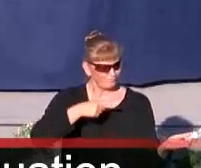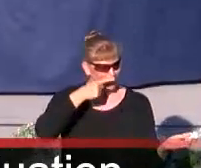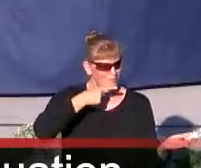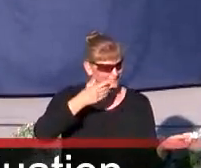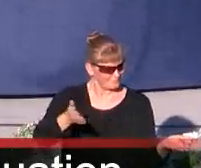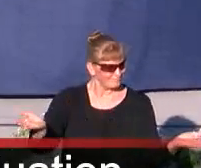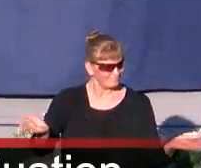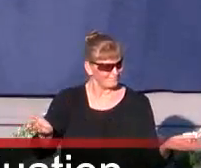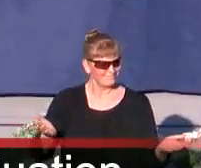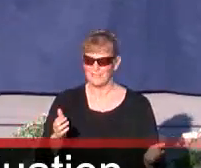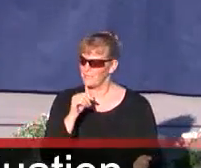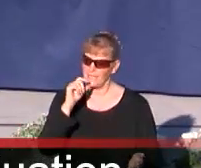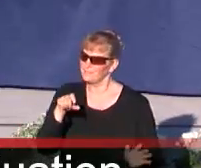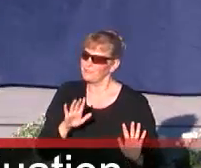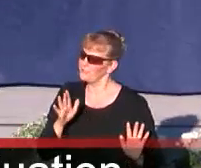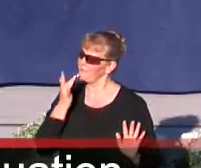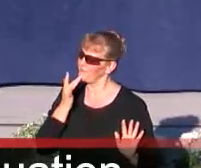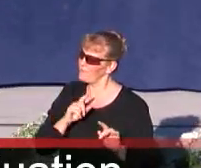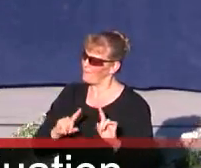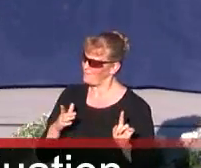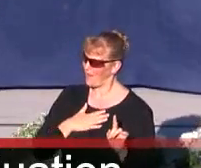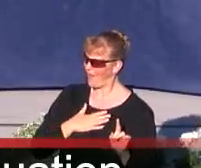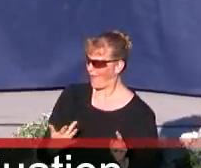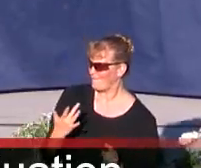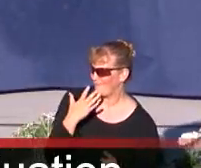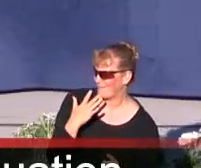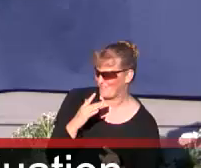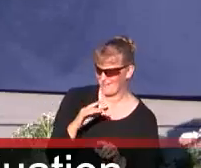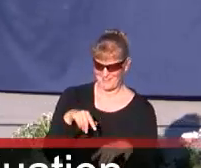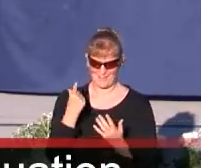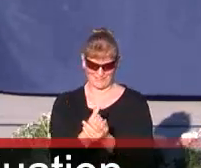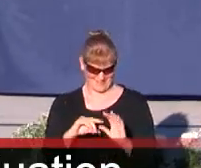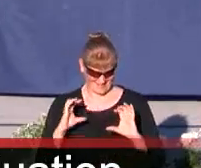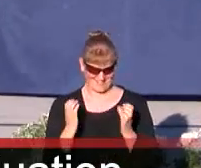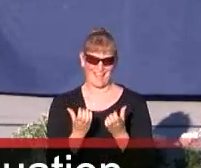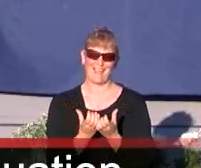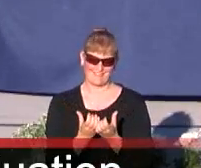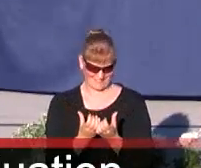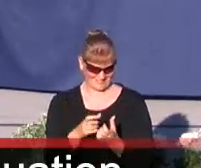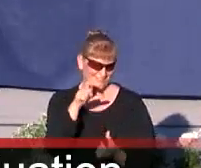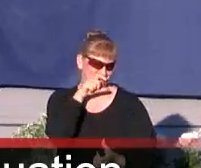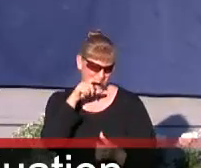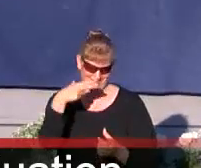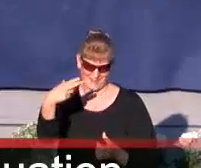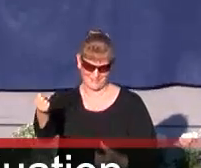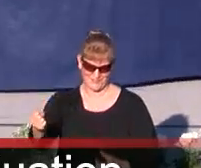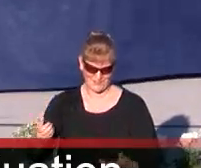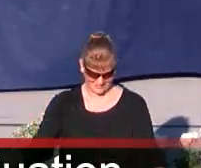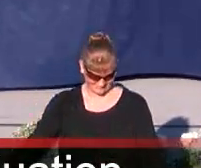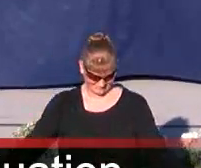time, even though we're not supposed to play favorites, my favorite graduating class at Chiawana High School.